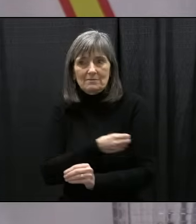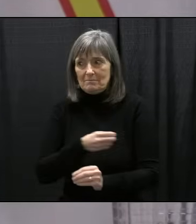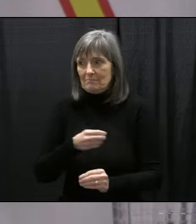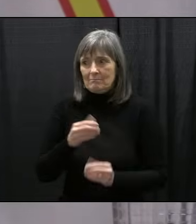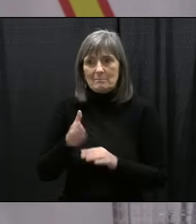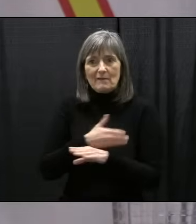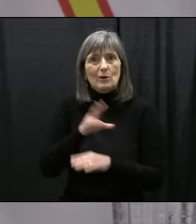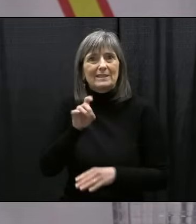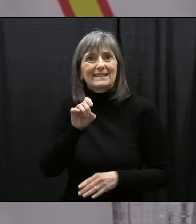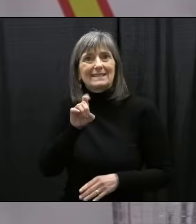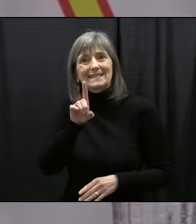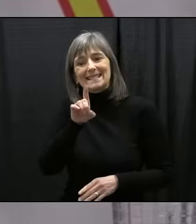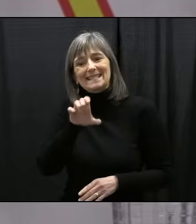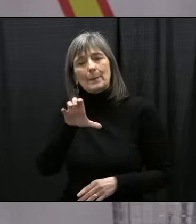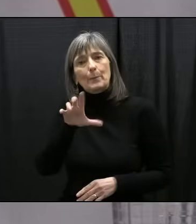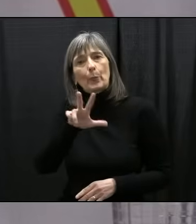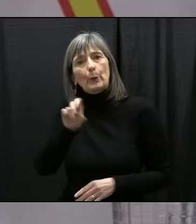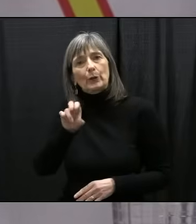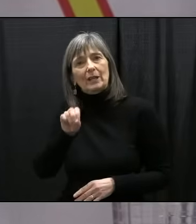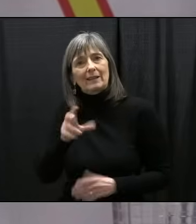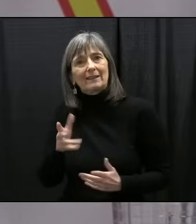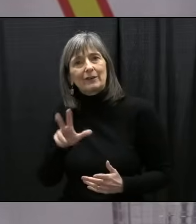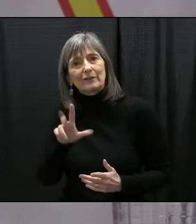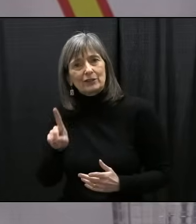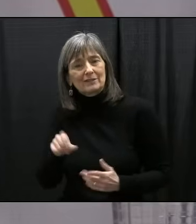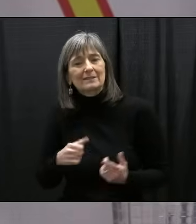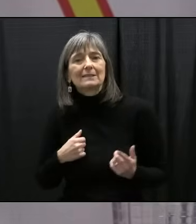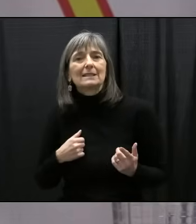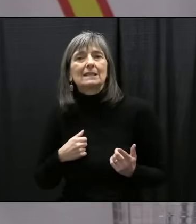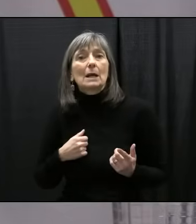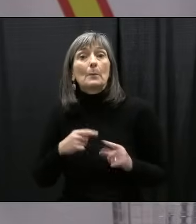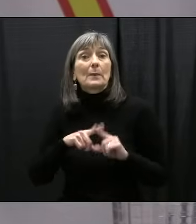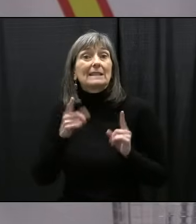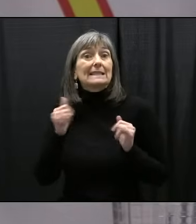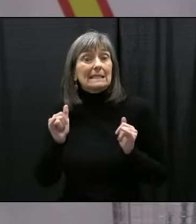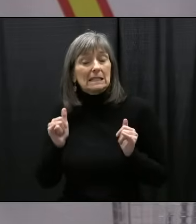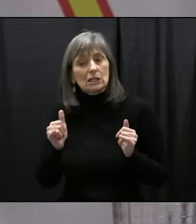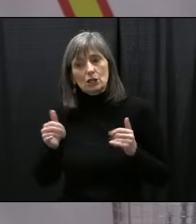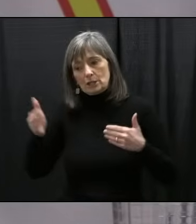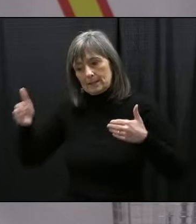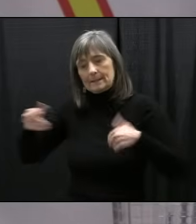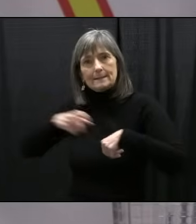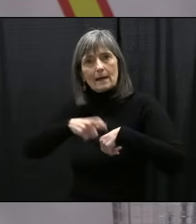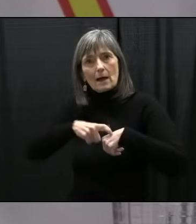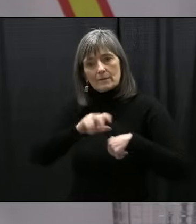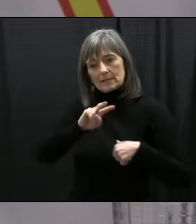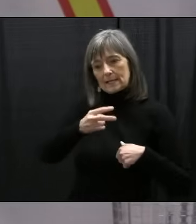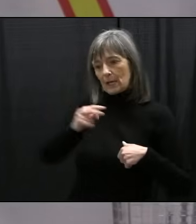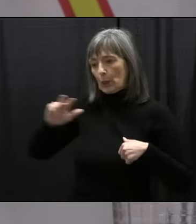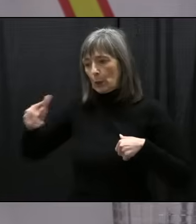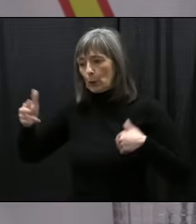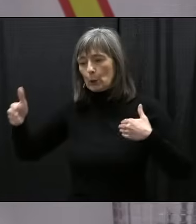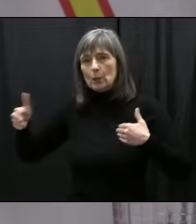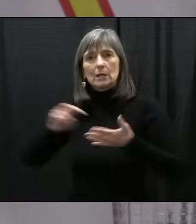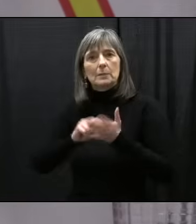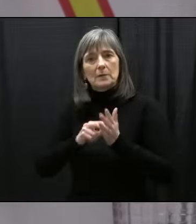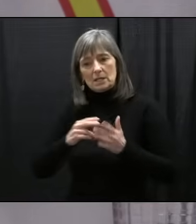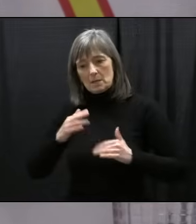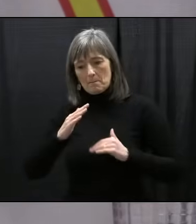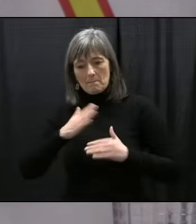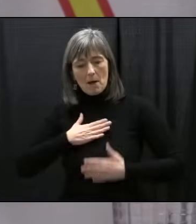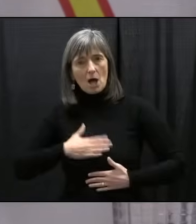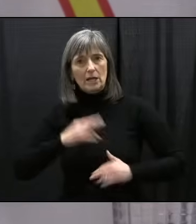year, while still protecting a fairly large interval between second and third dose to create that immunological response that's required